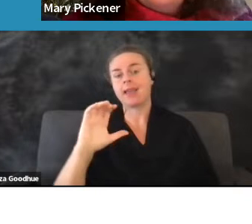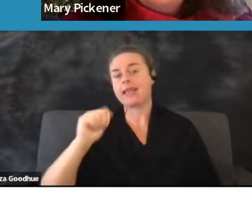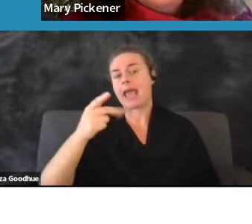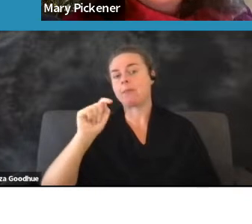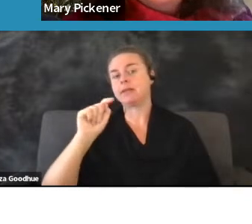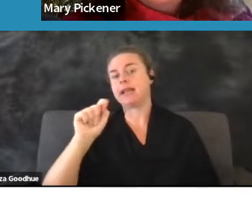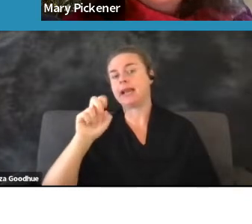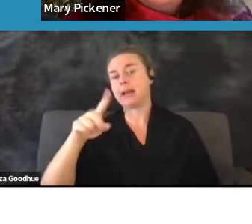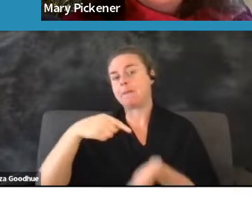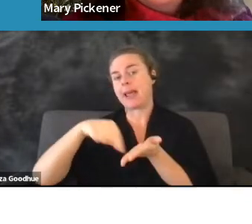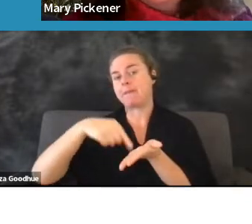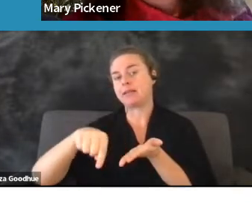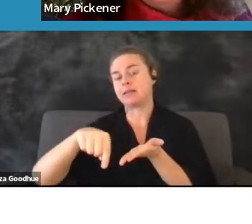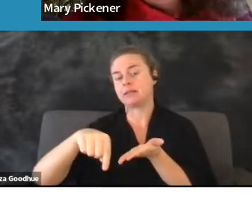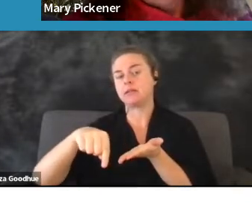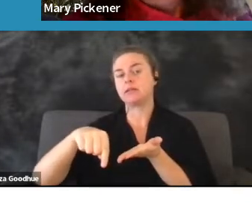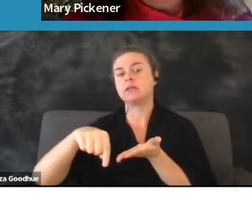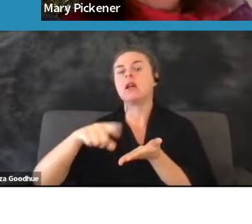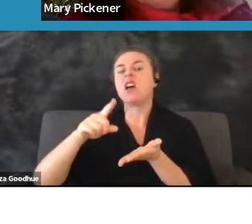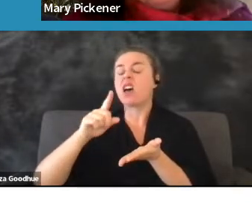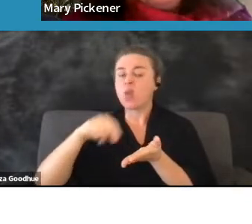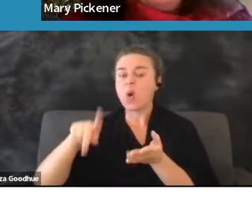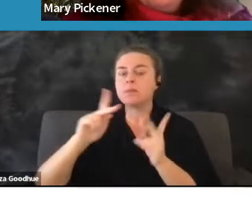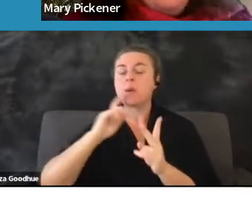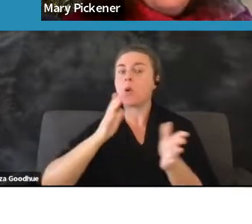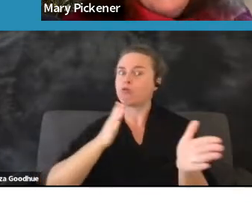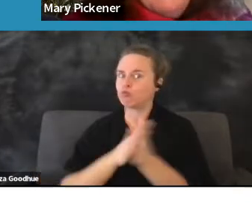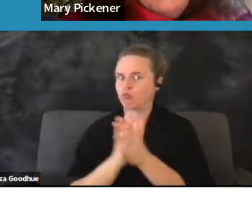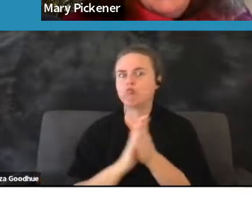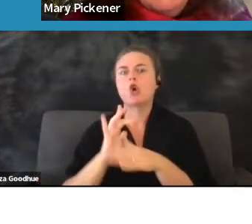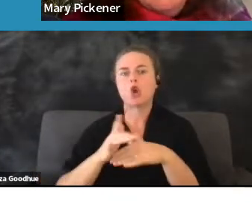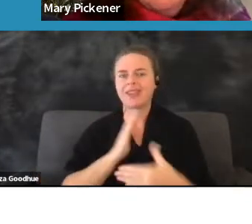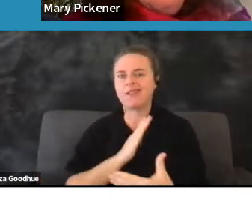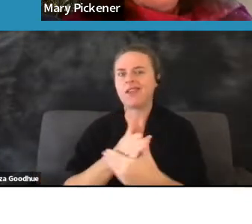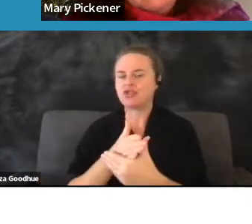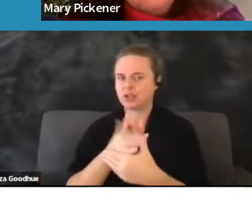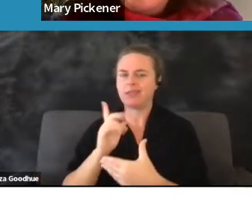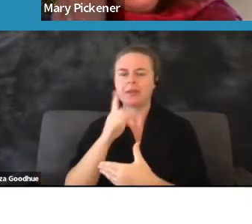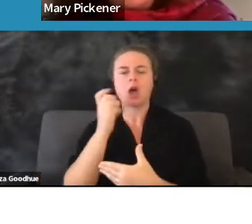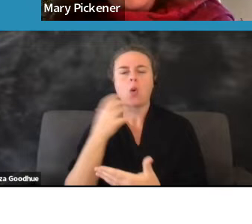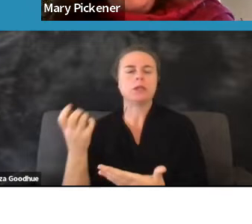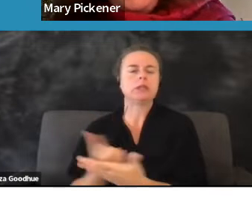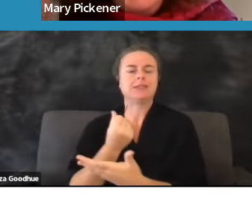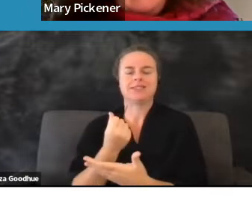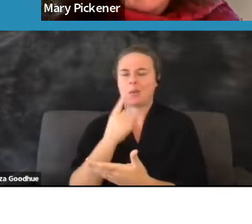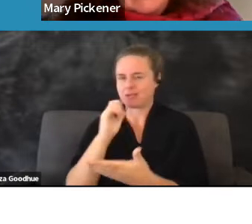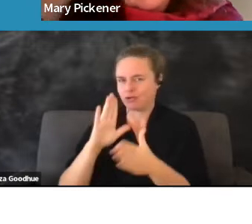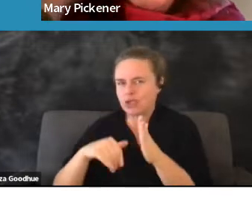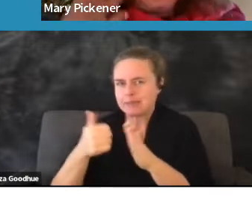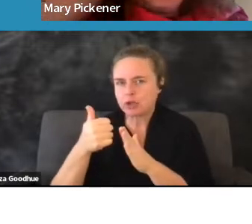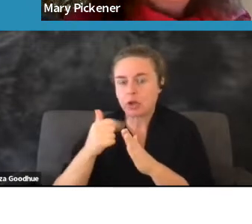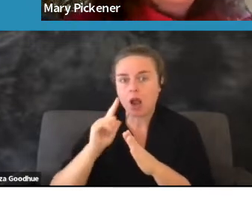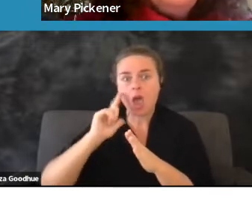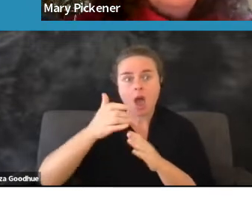folks to wanting to do earlier intervention because they are always cheaper than the expensive ones that we find in